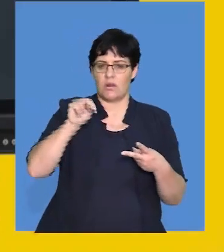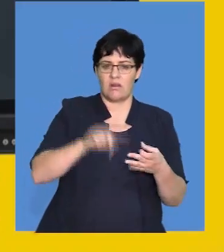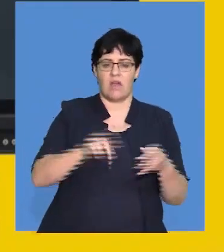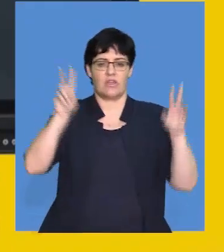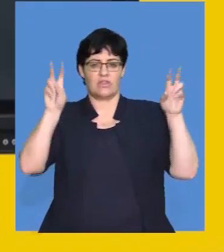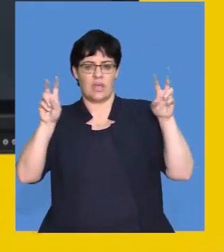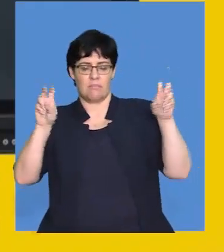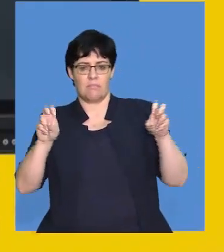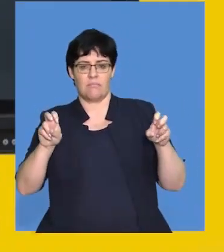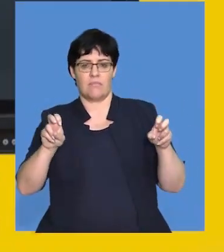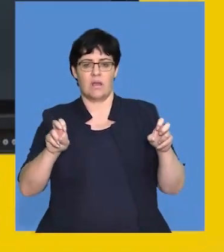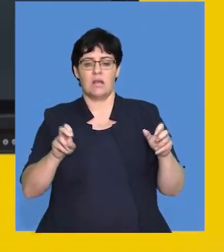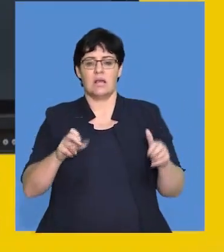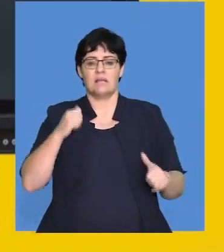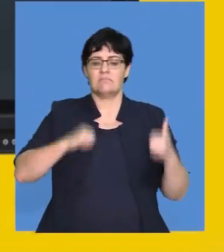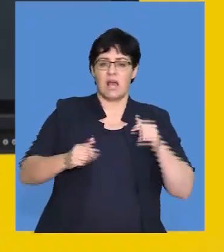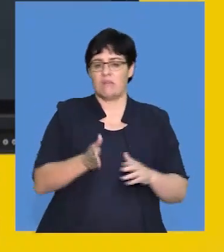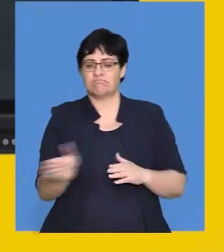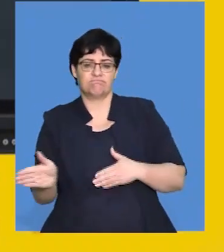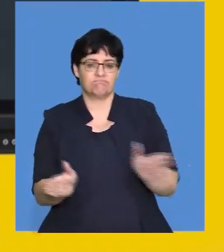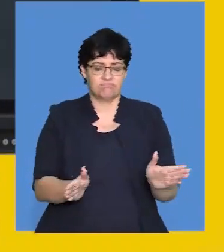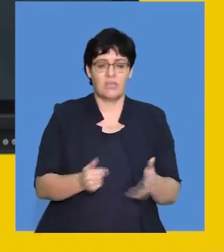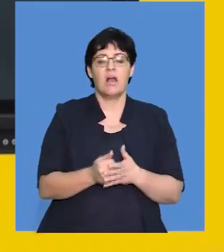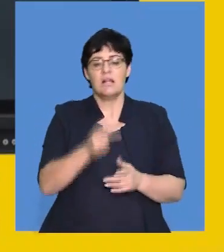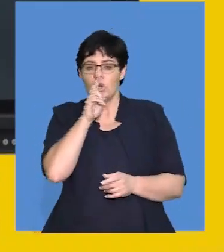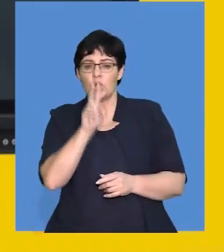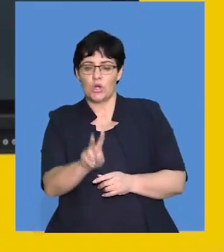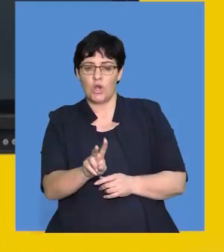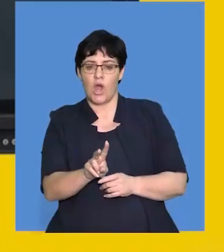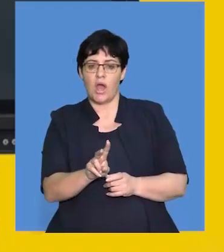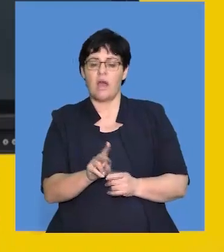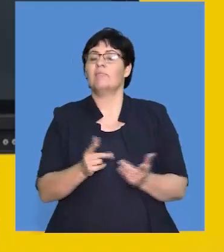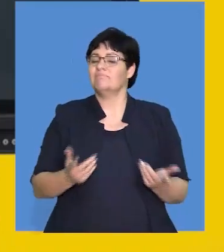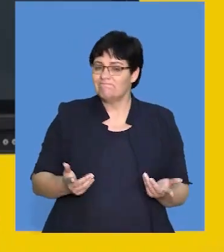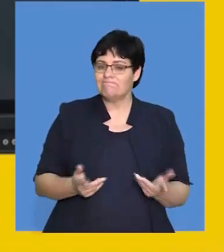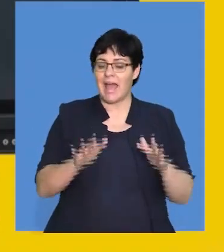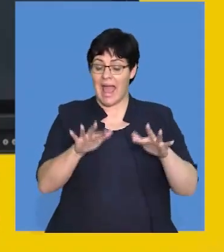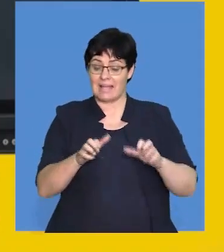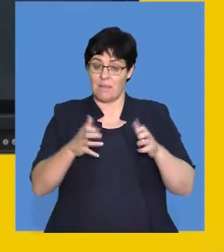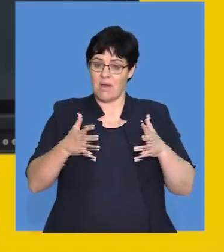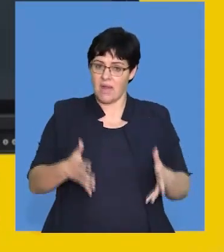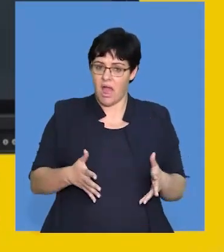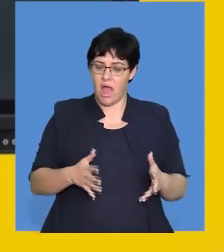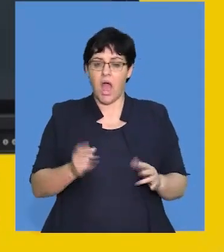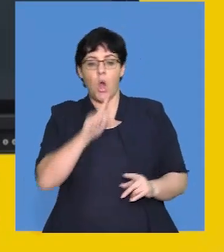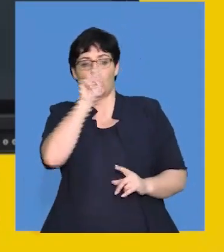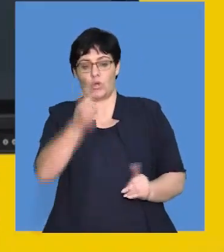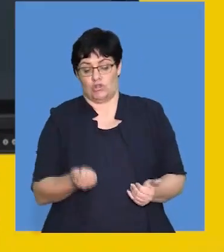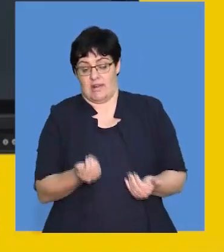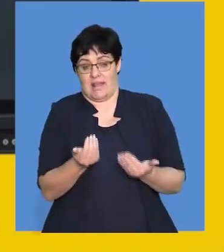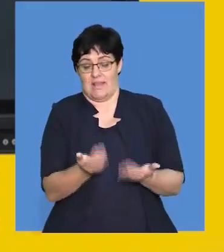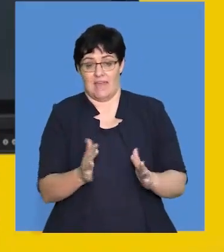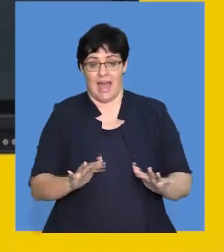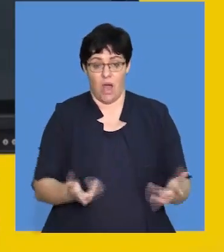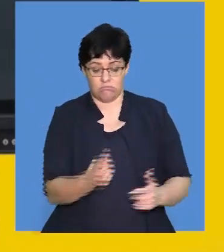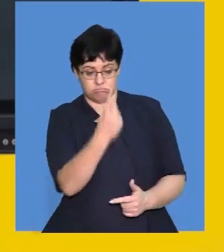theme, stage direction. We are going to look at that in how examiners pose their questions and